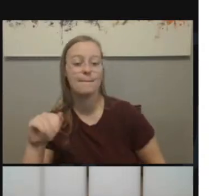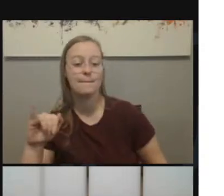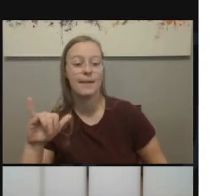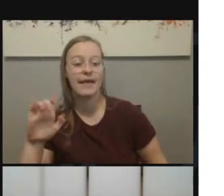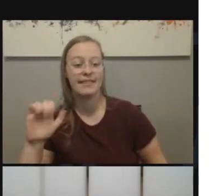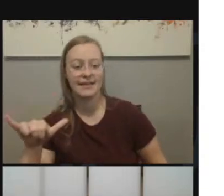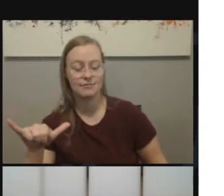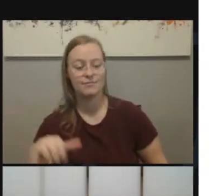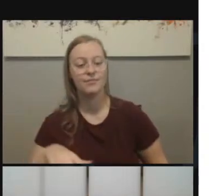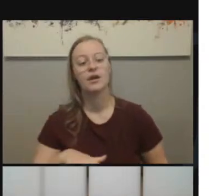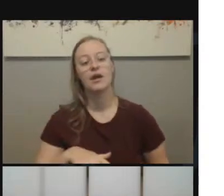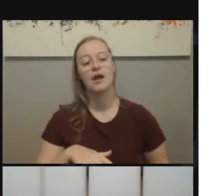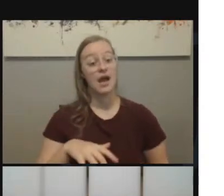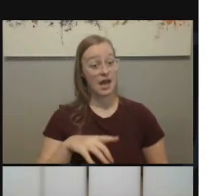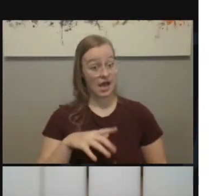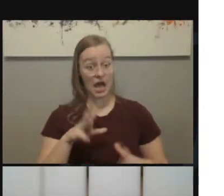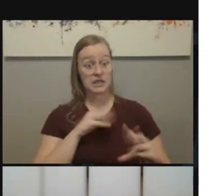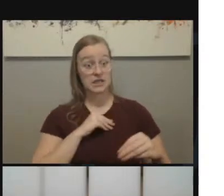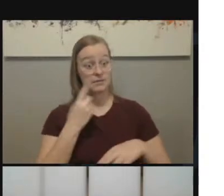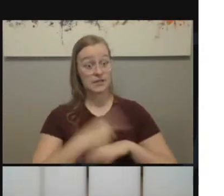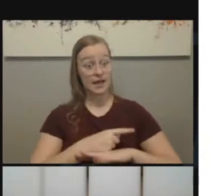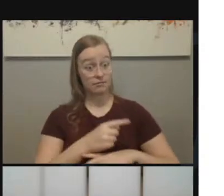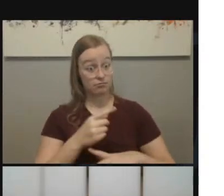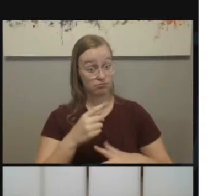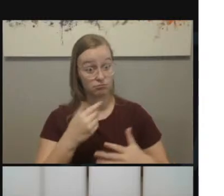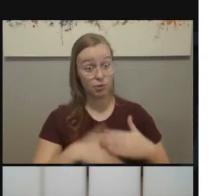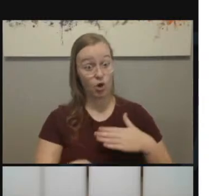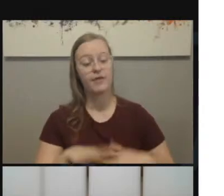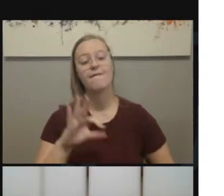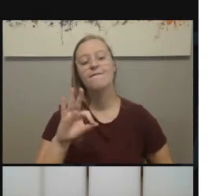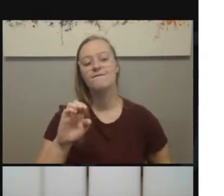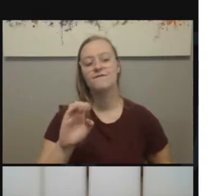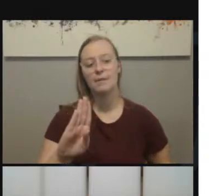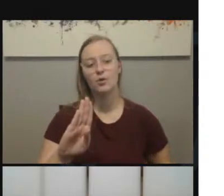the accepted date today of his birth in February